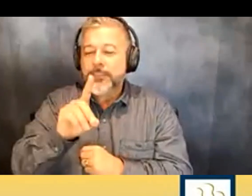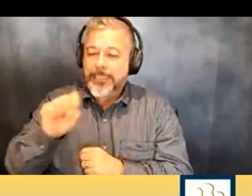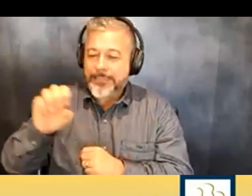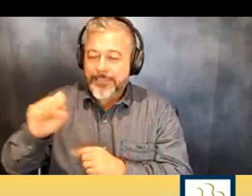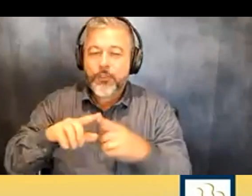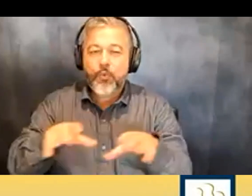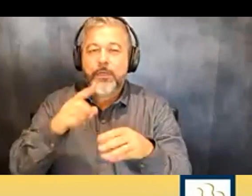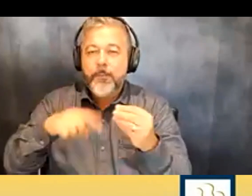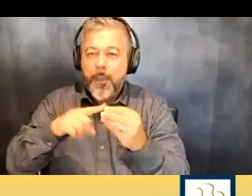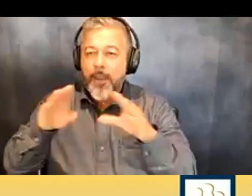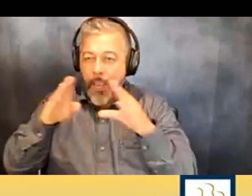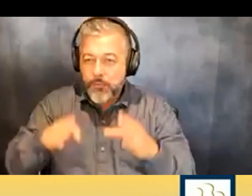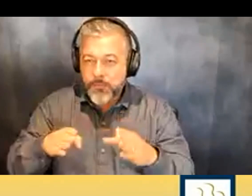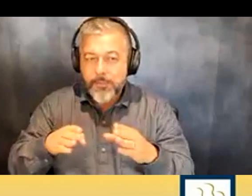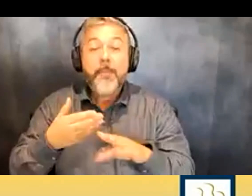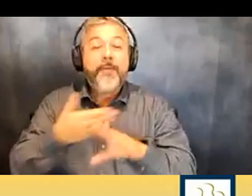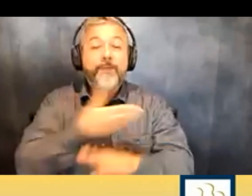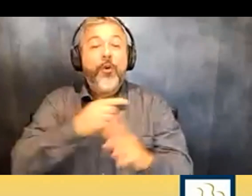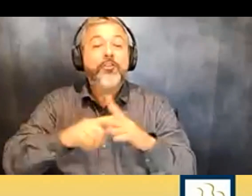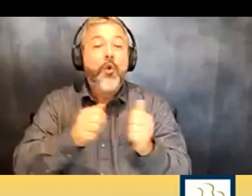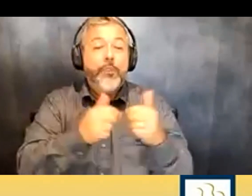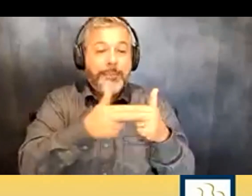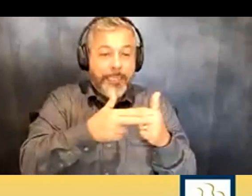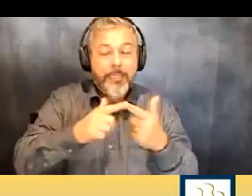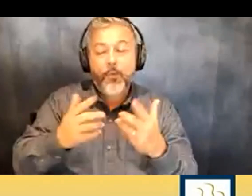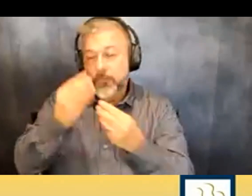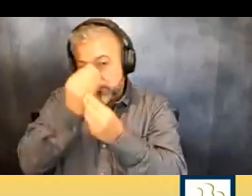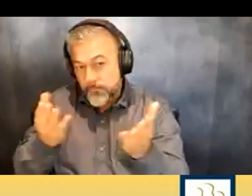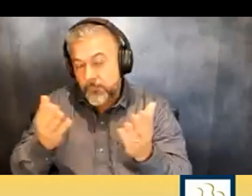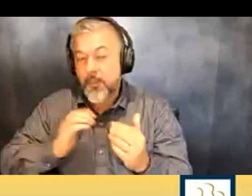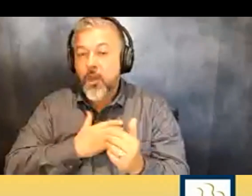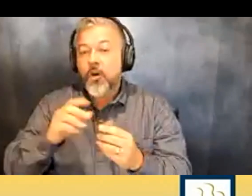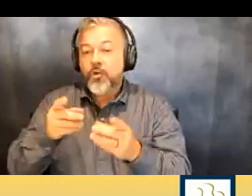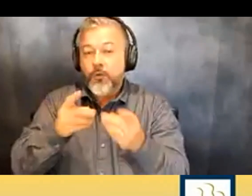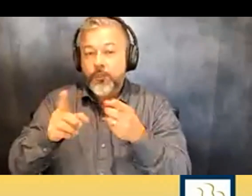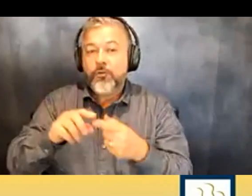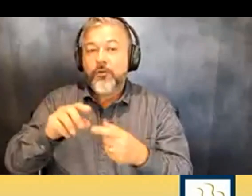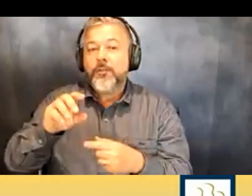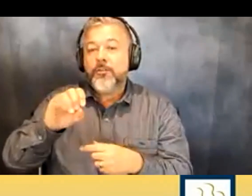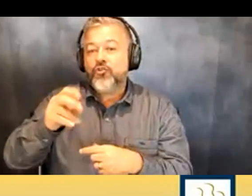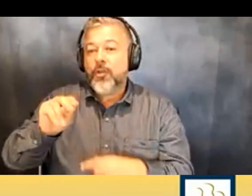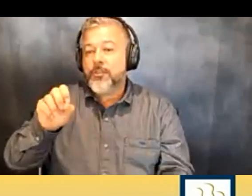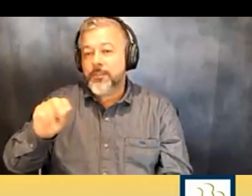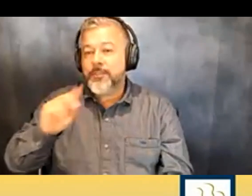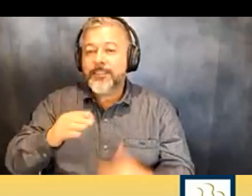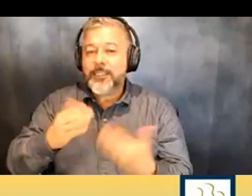highlight before I jump into my slides that our director, Kim Johnson, is also here with us today. So